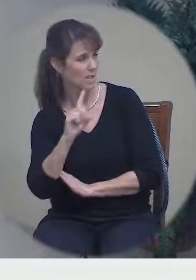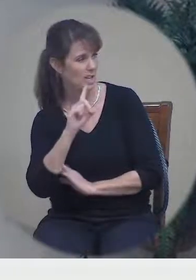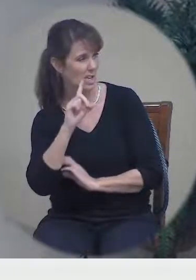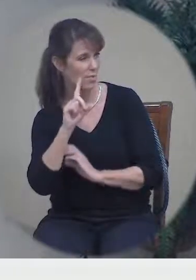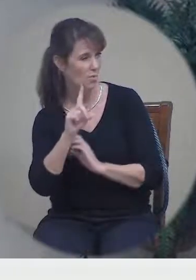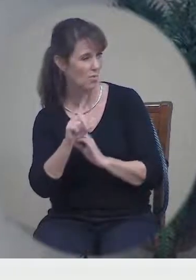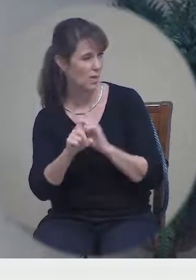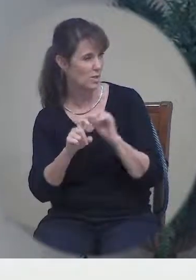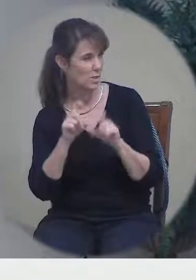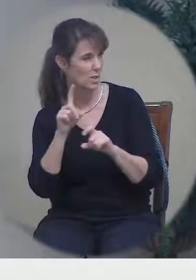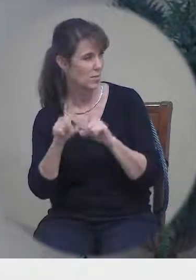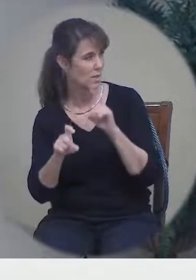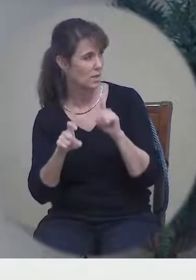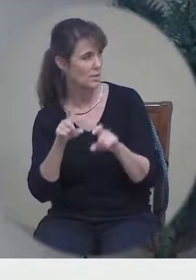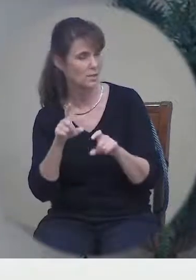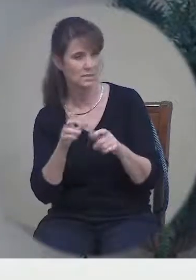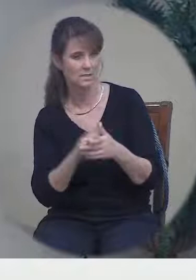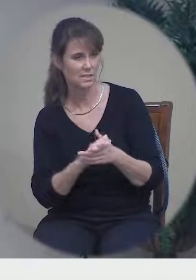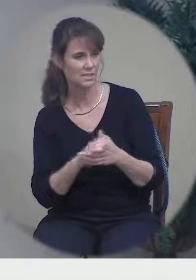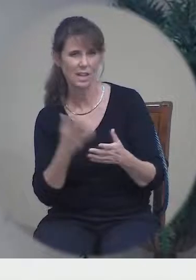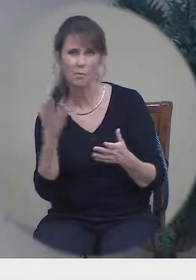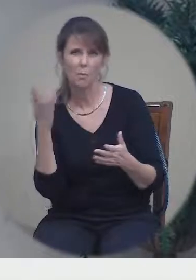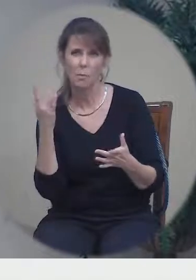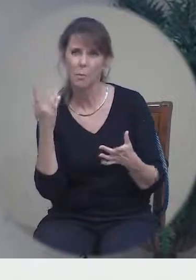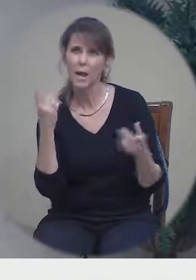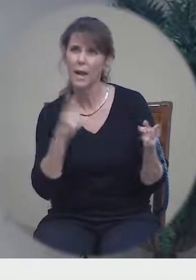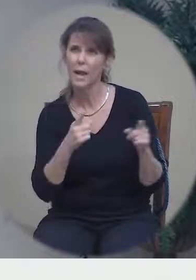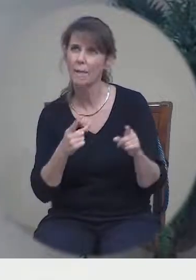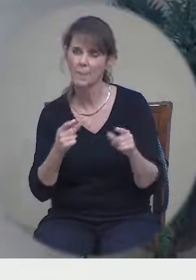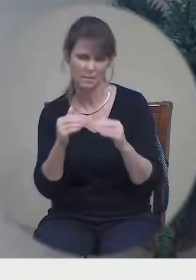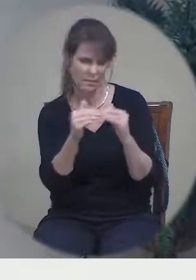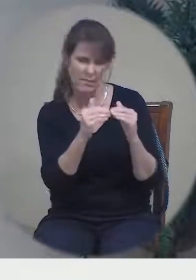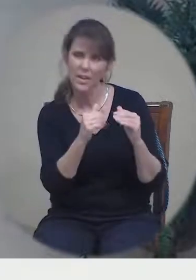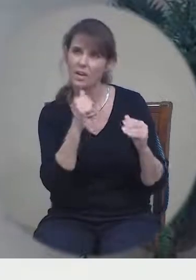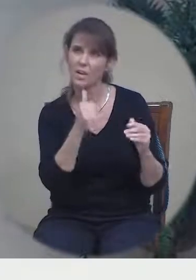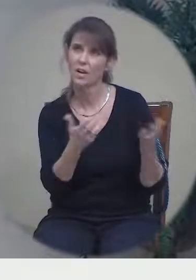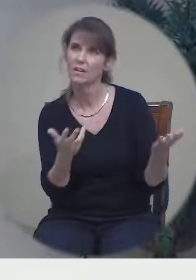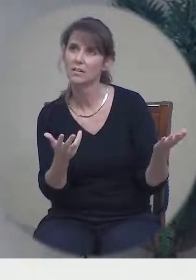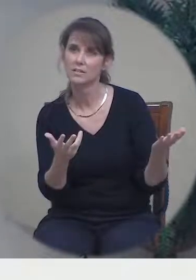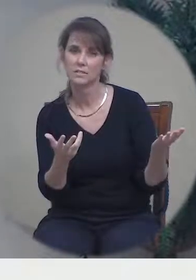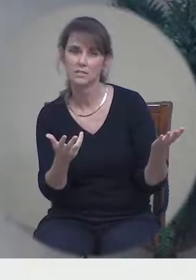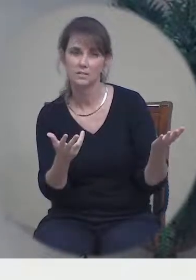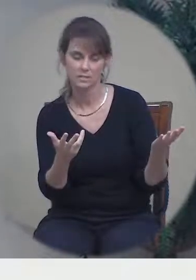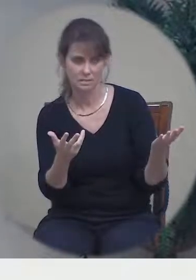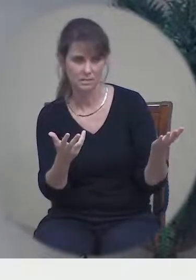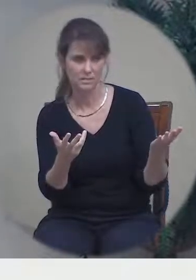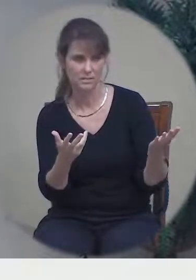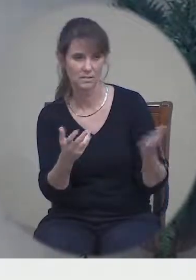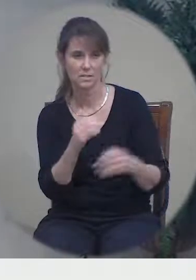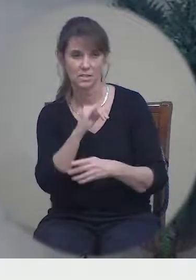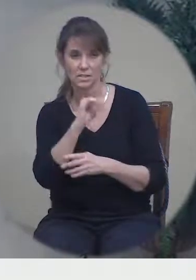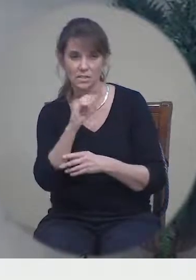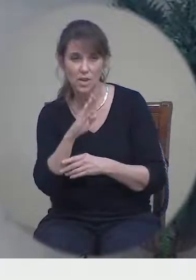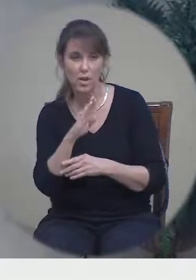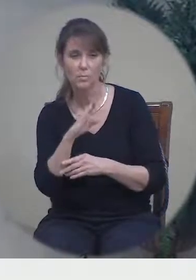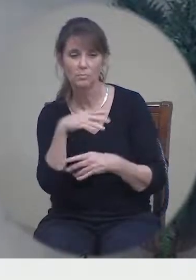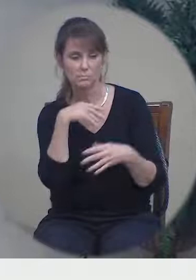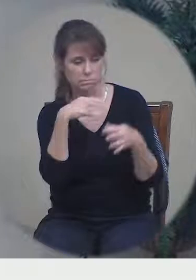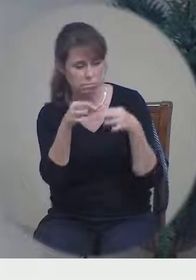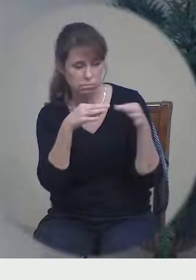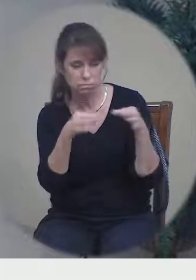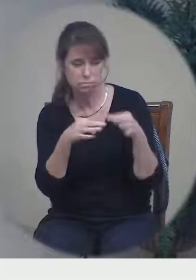is just like, how could this be fair? He points out all the good that he's done in his